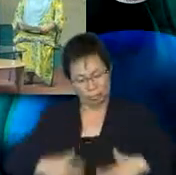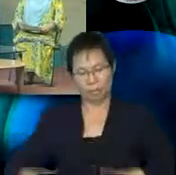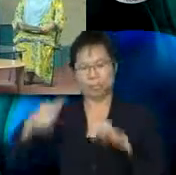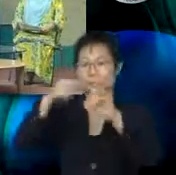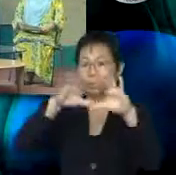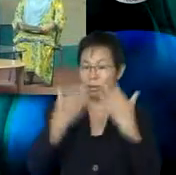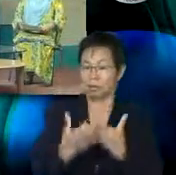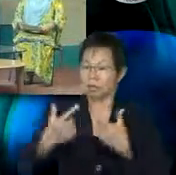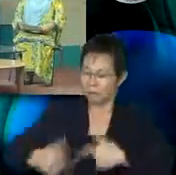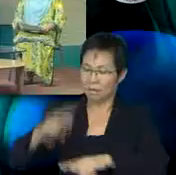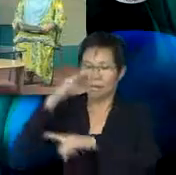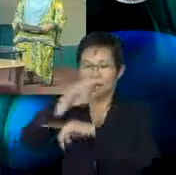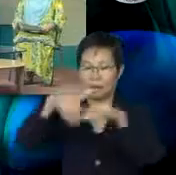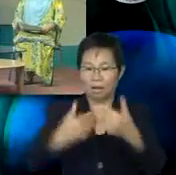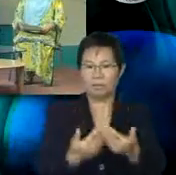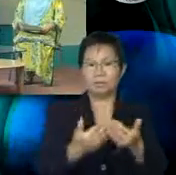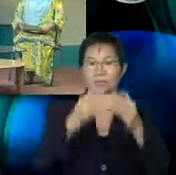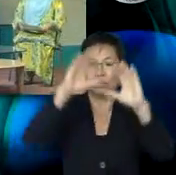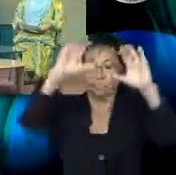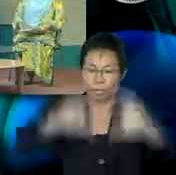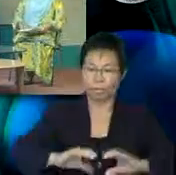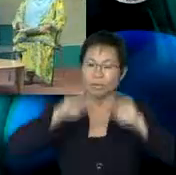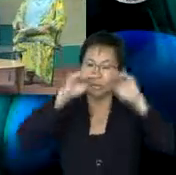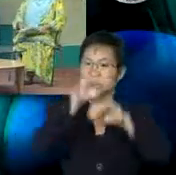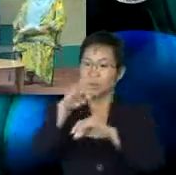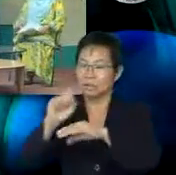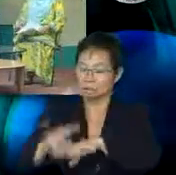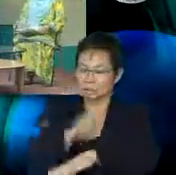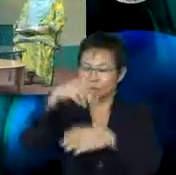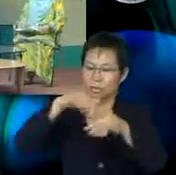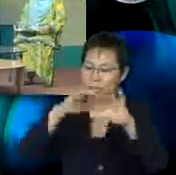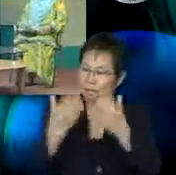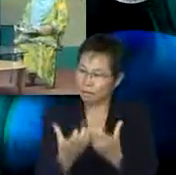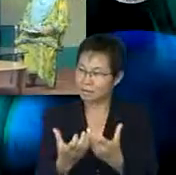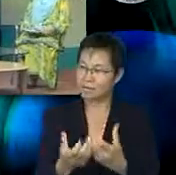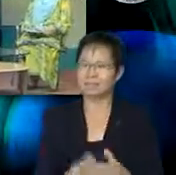class. Let us see how this form of teaching aid is used in her class.